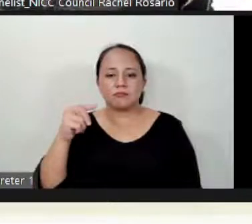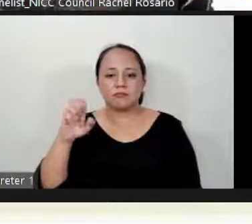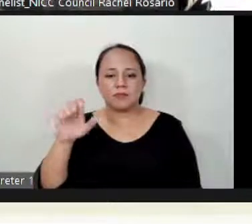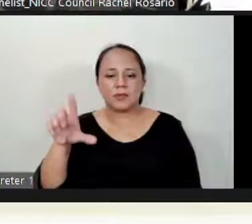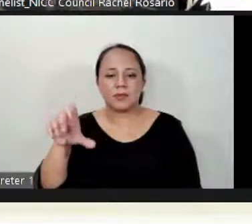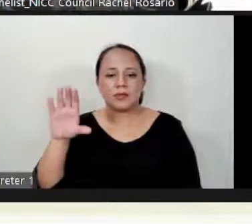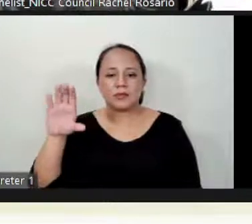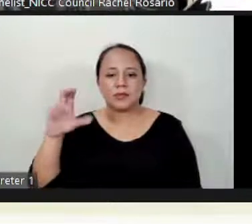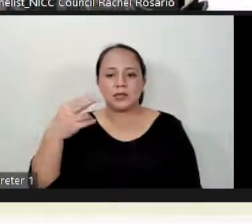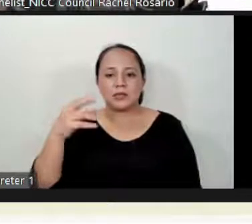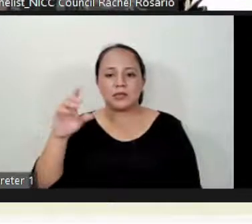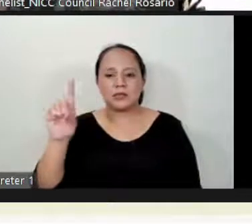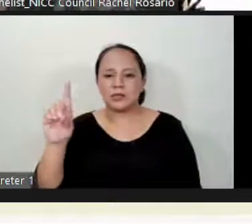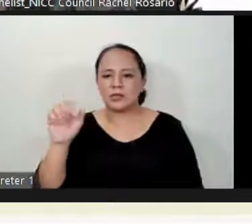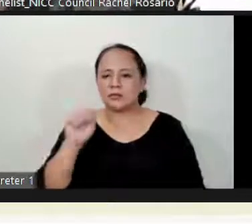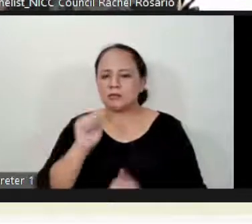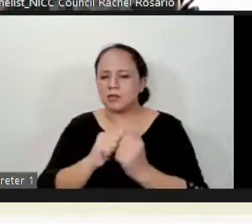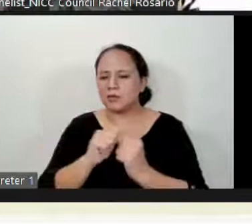CHD is what?